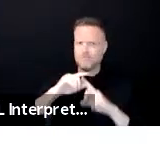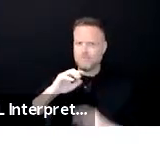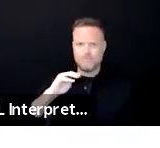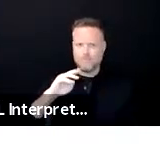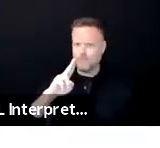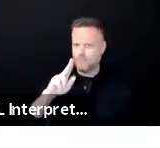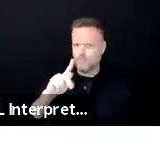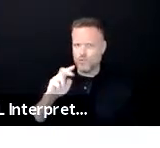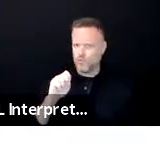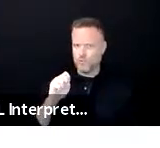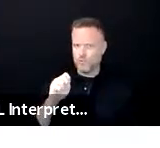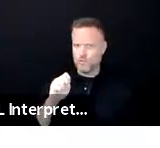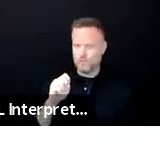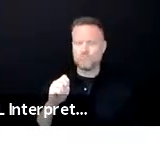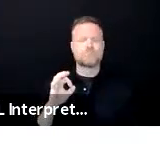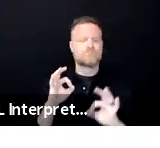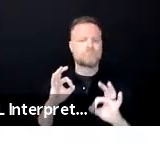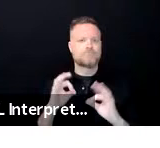Okay, great.